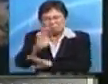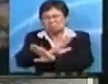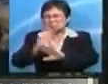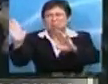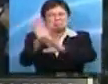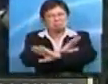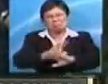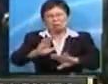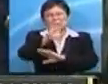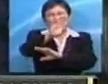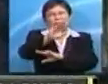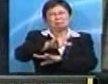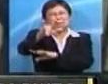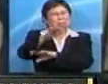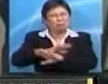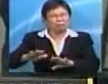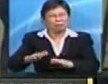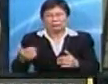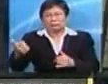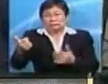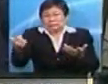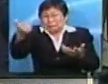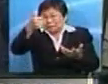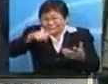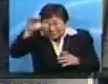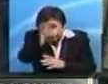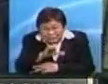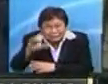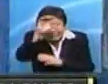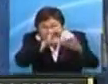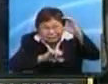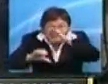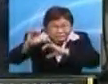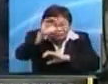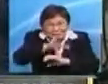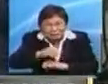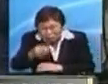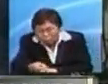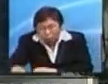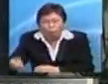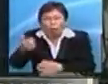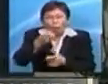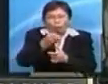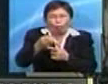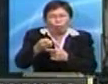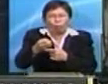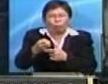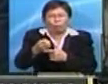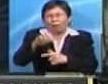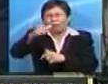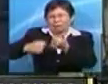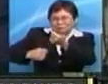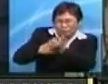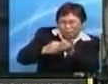there any time frame for the search on the debris, finding debris? Or is there any backup plan if at